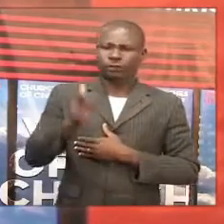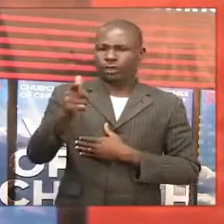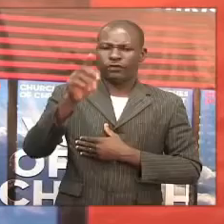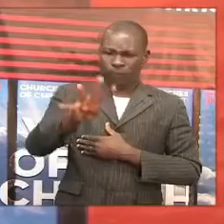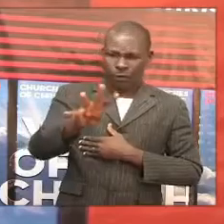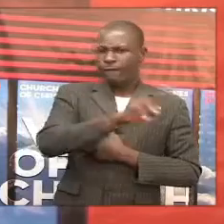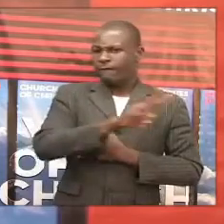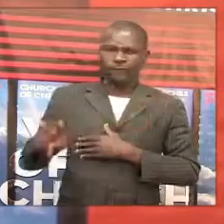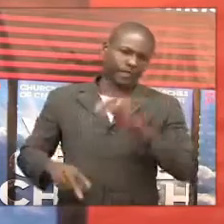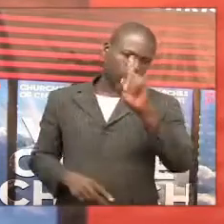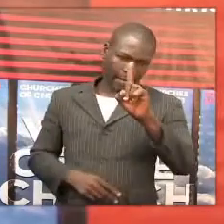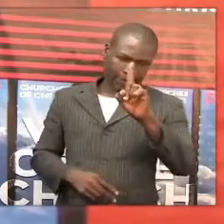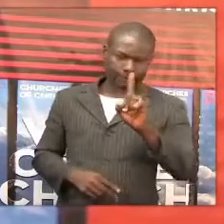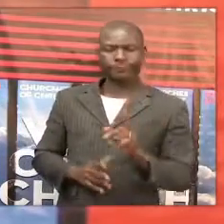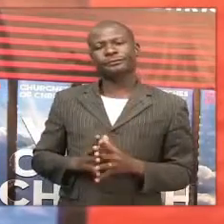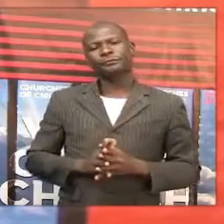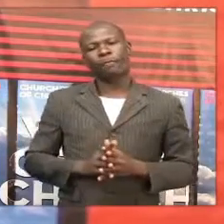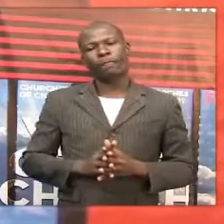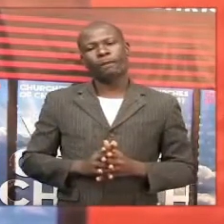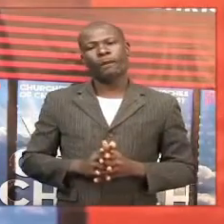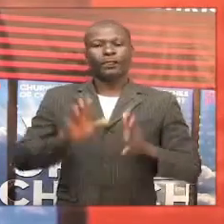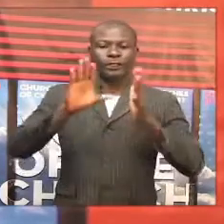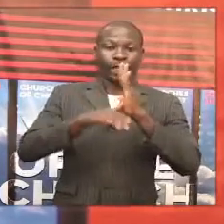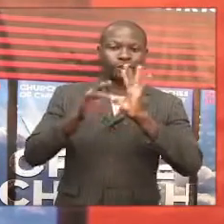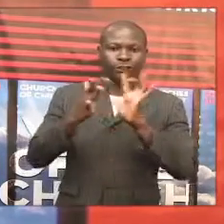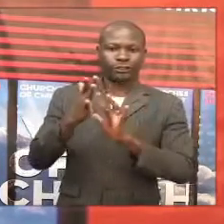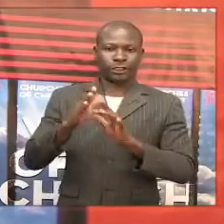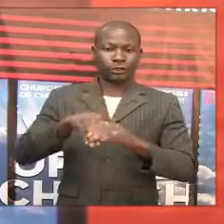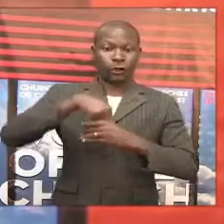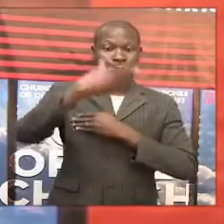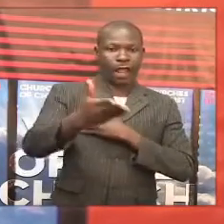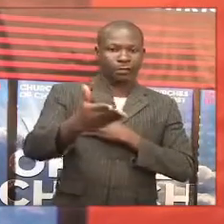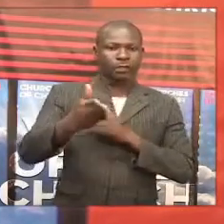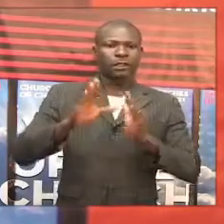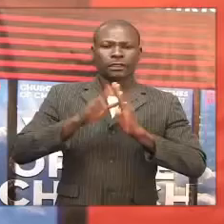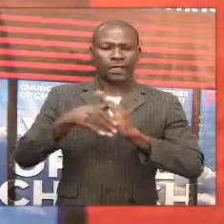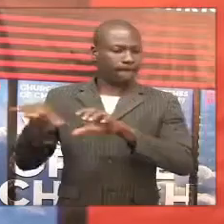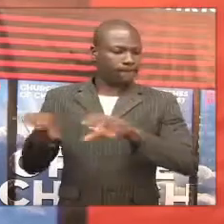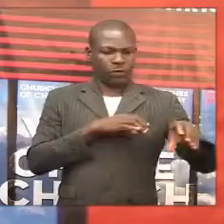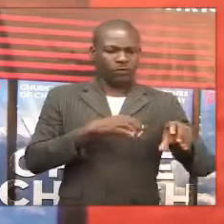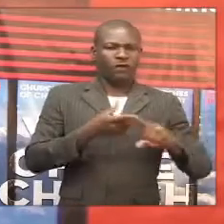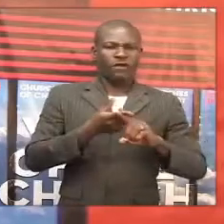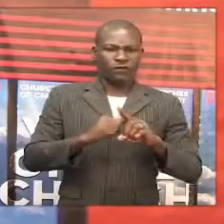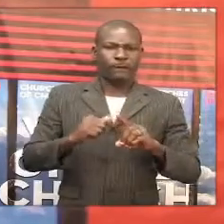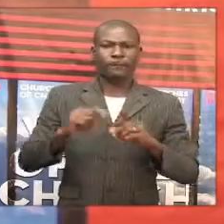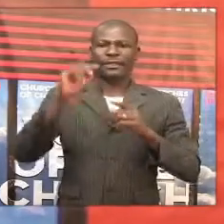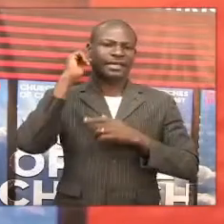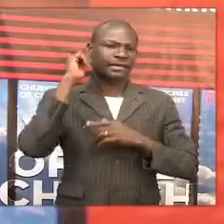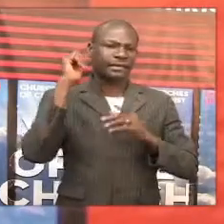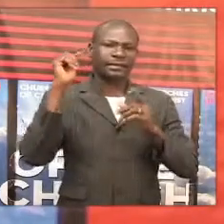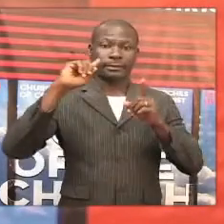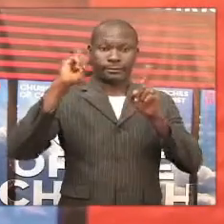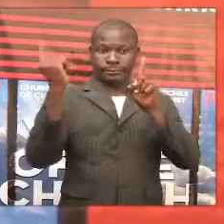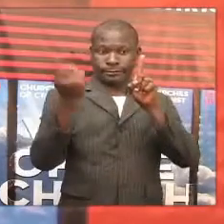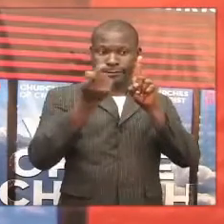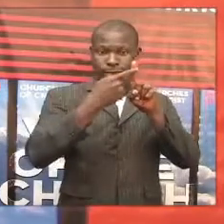1. Then Jesus went out and departed from the temple, and